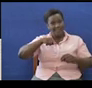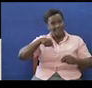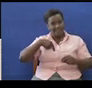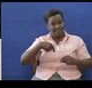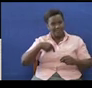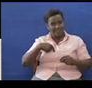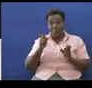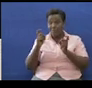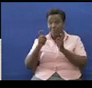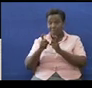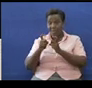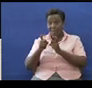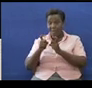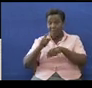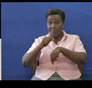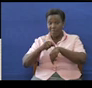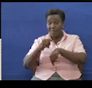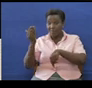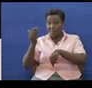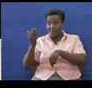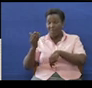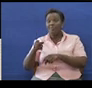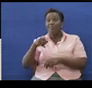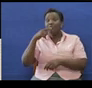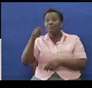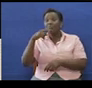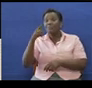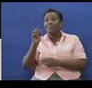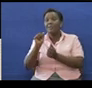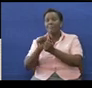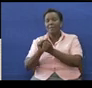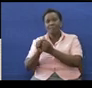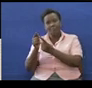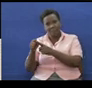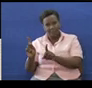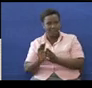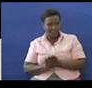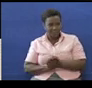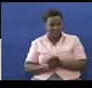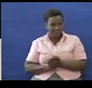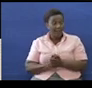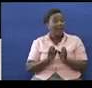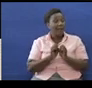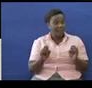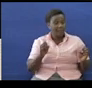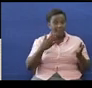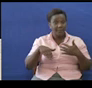here so that when we meet next time, we'll talk something else. But before I leave